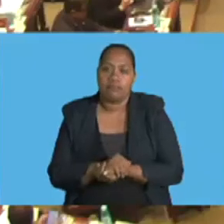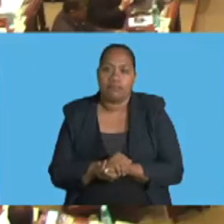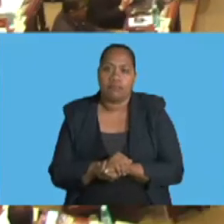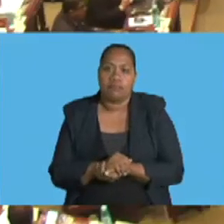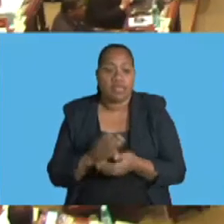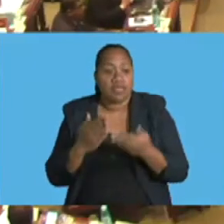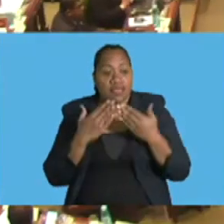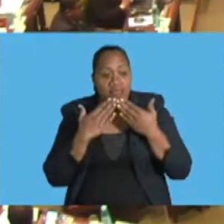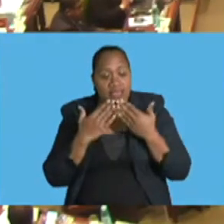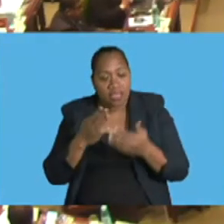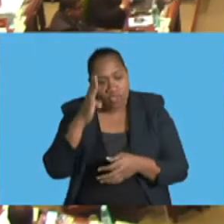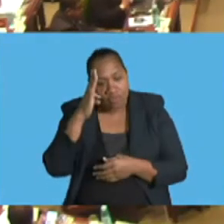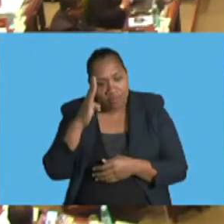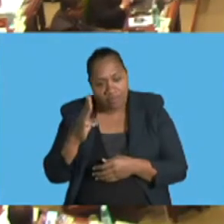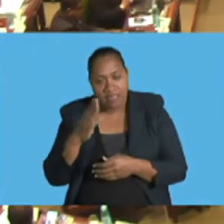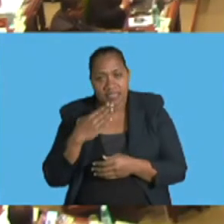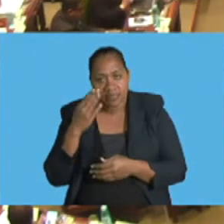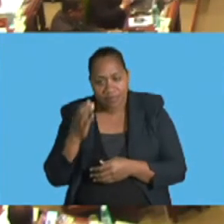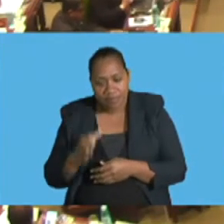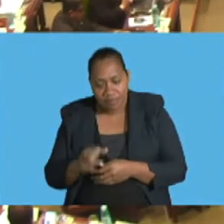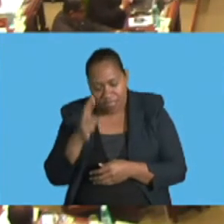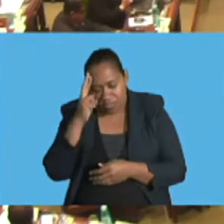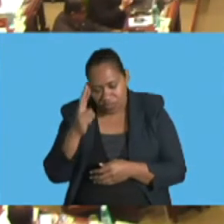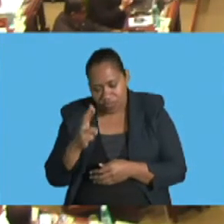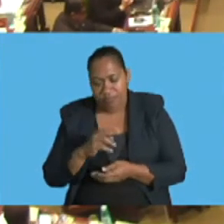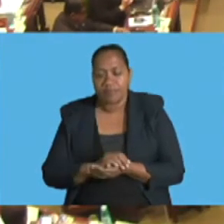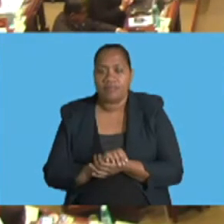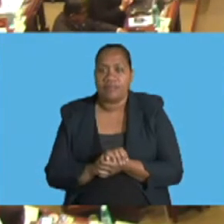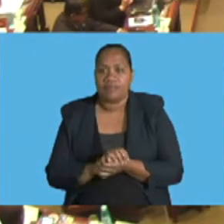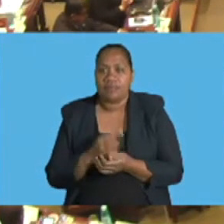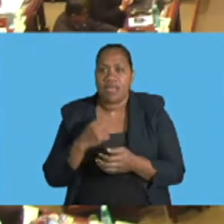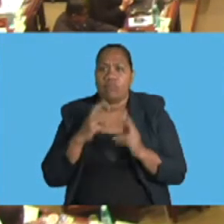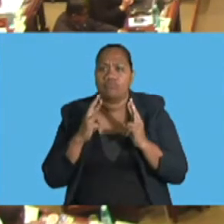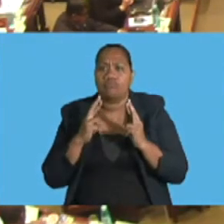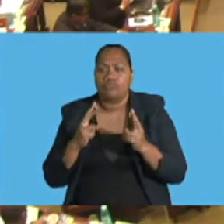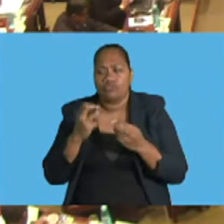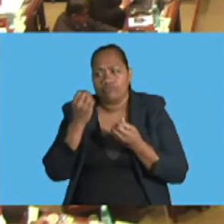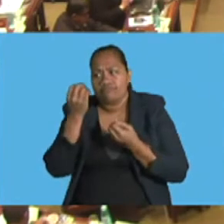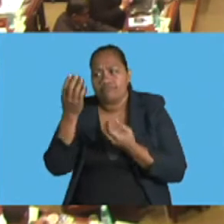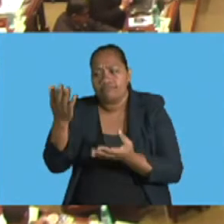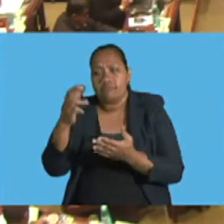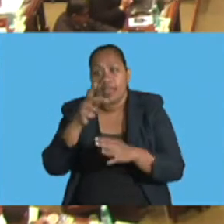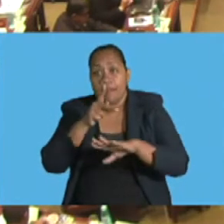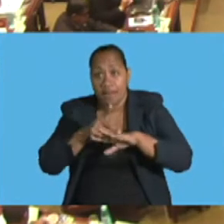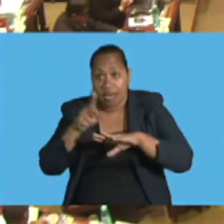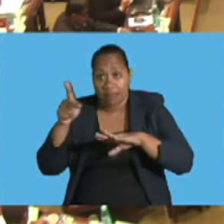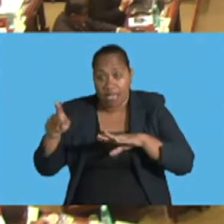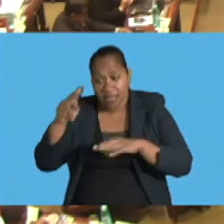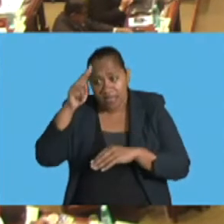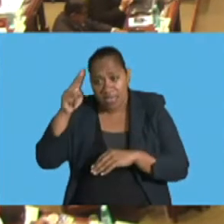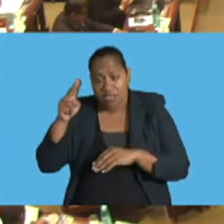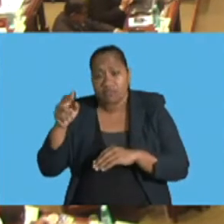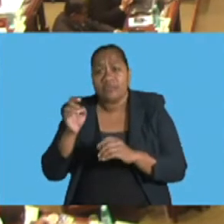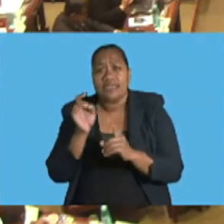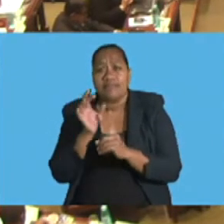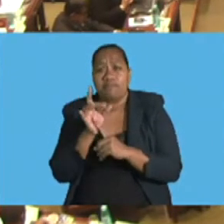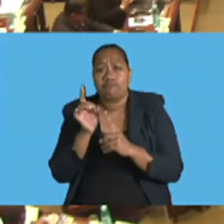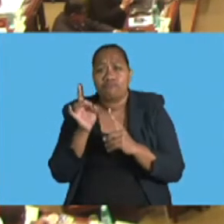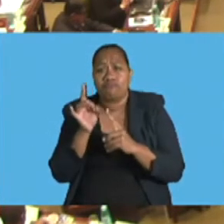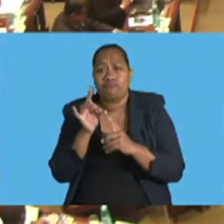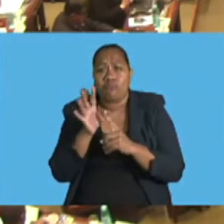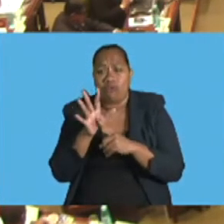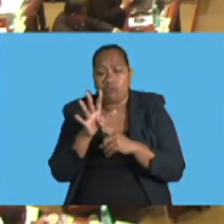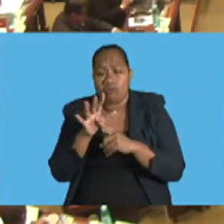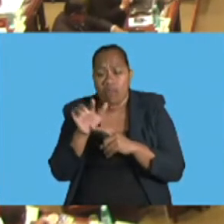Thank you, Mr. Speaker, sir. Mr. Speaker, sir, I wish to inform Parliament and the nation of an important new measure that the